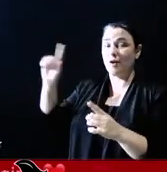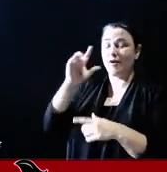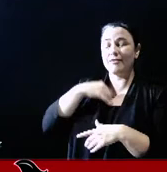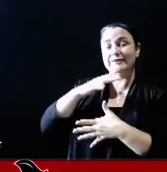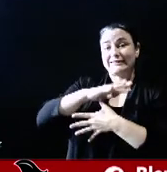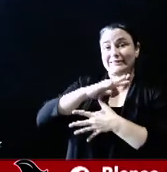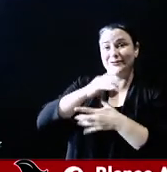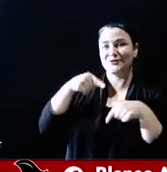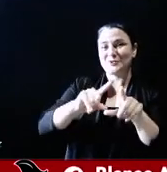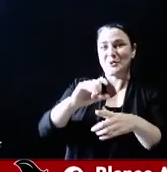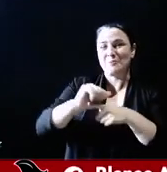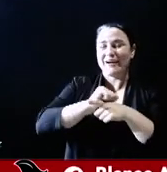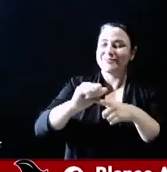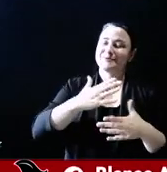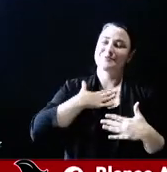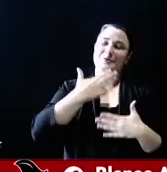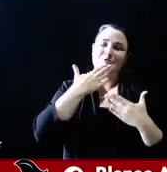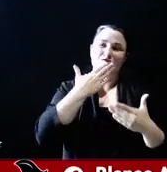together again.